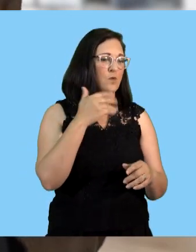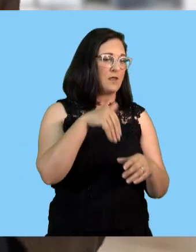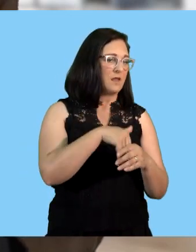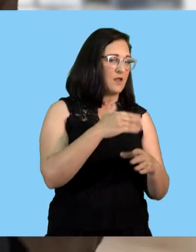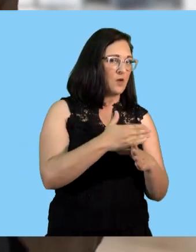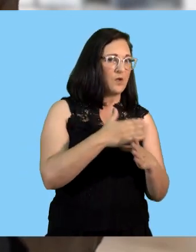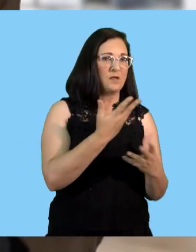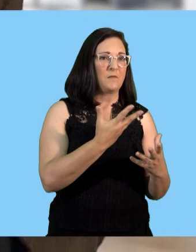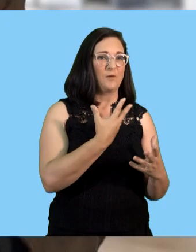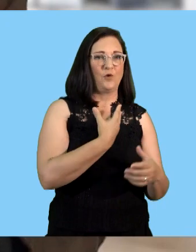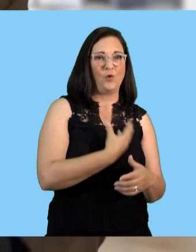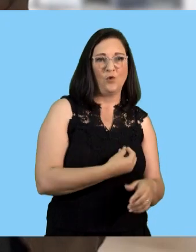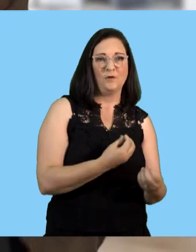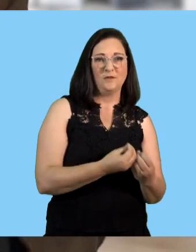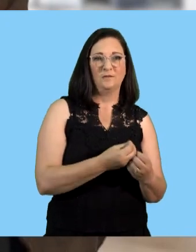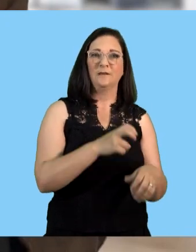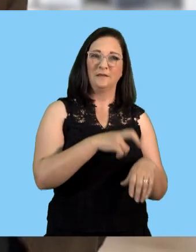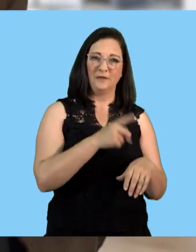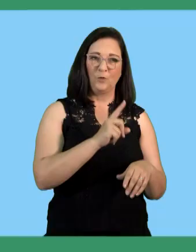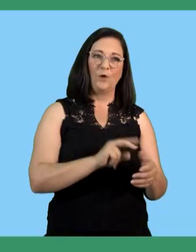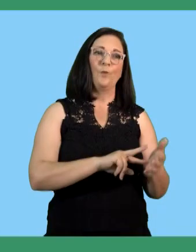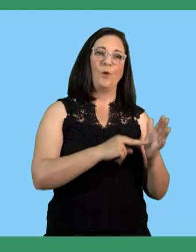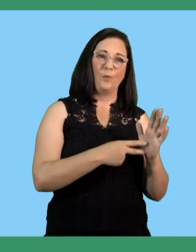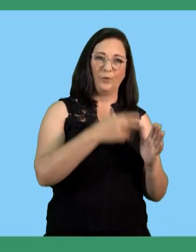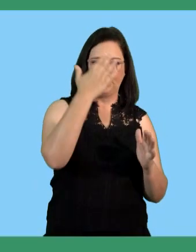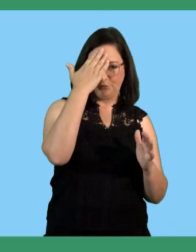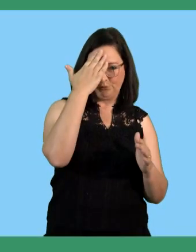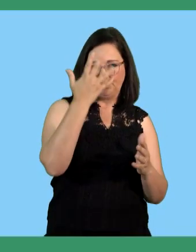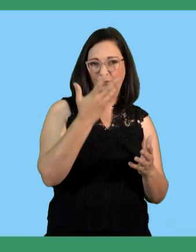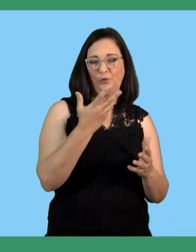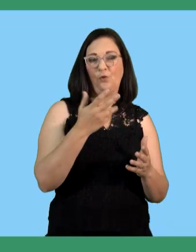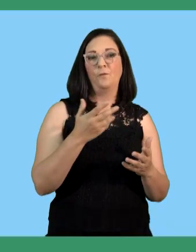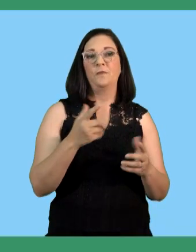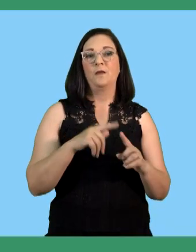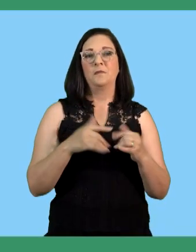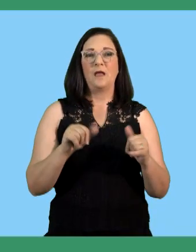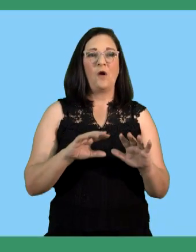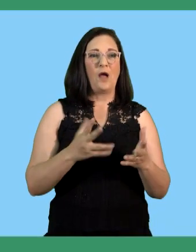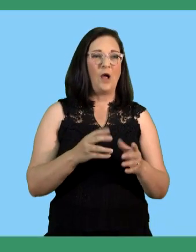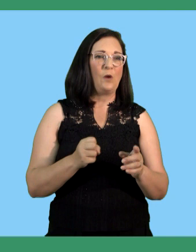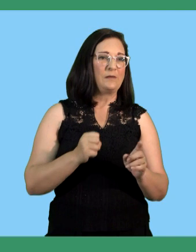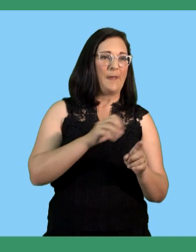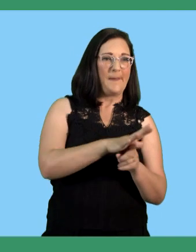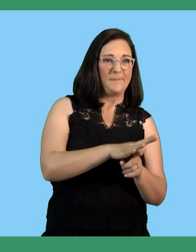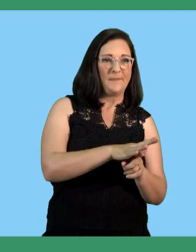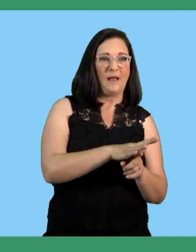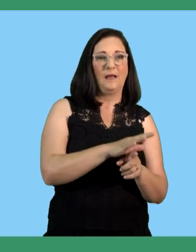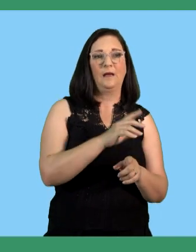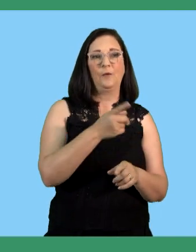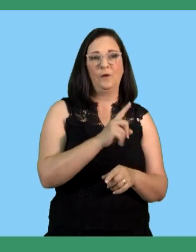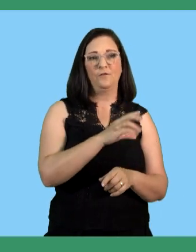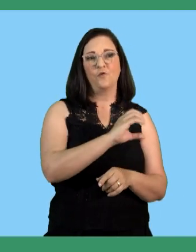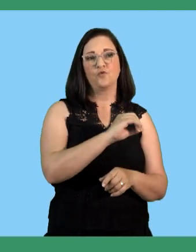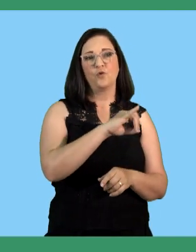Injuries and Diseases Act. So you need to know the purpose, the impact, ways to comply, and the penalties for non-compliances with